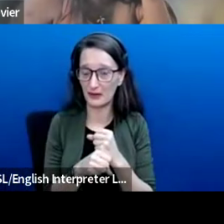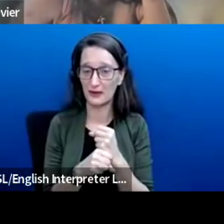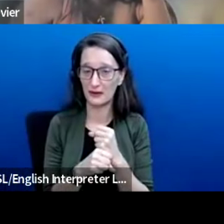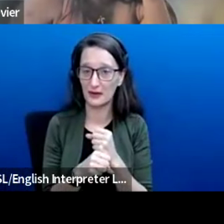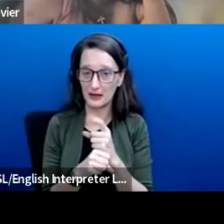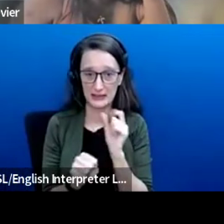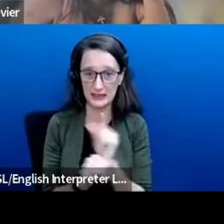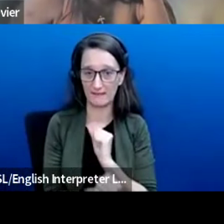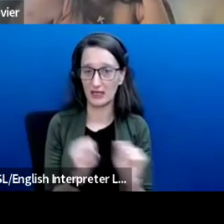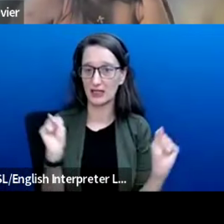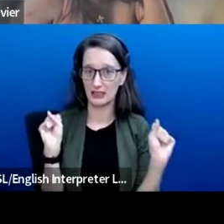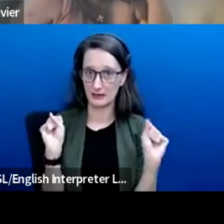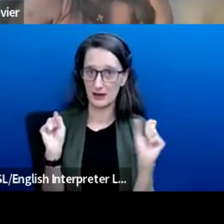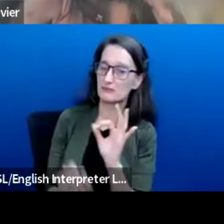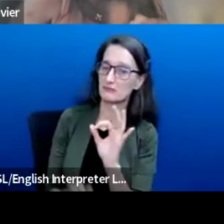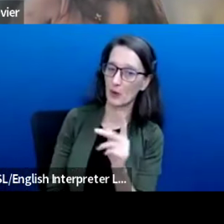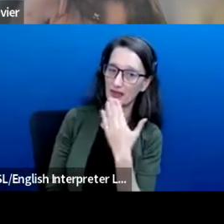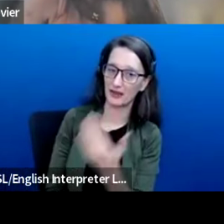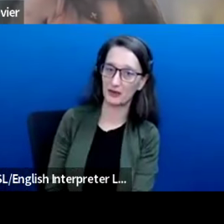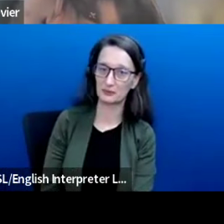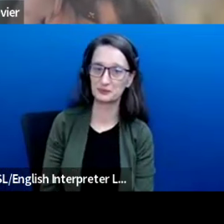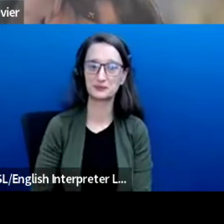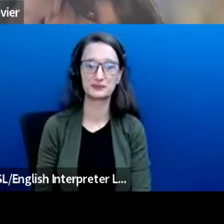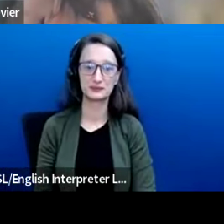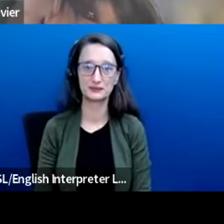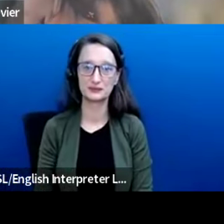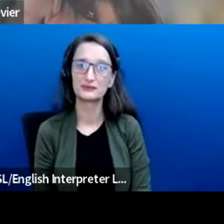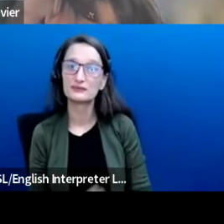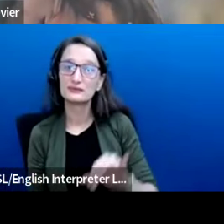Definitely. Okay, thank you. Jay.